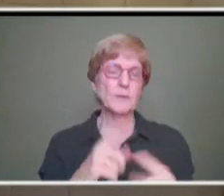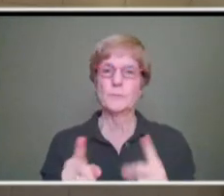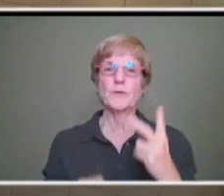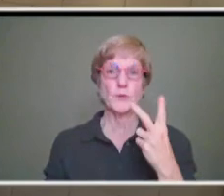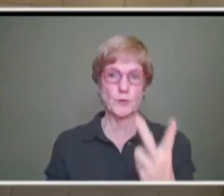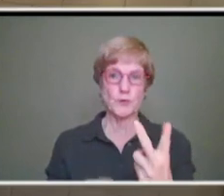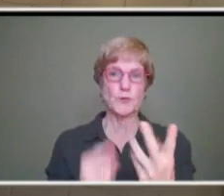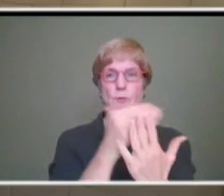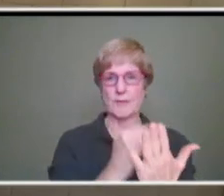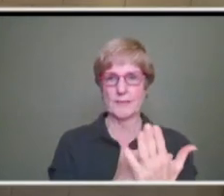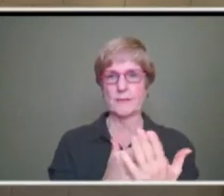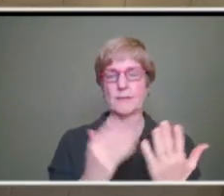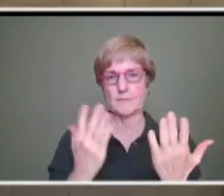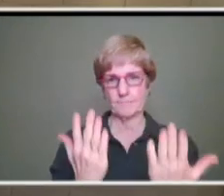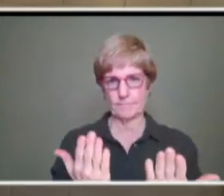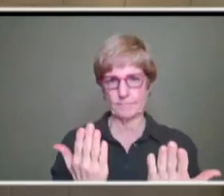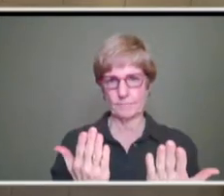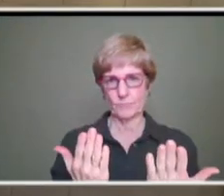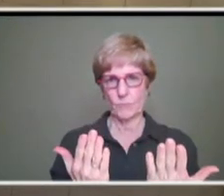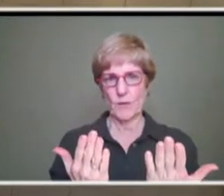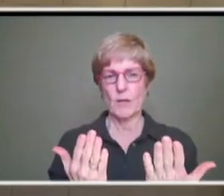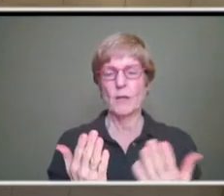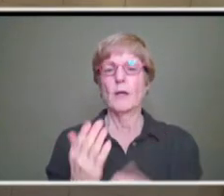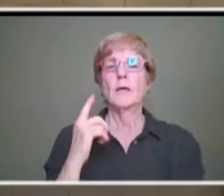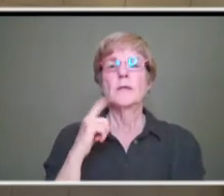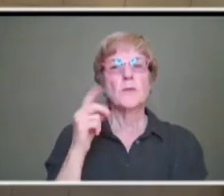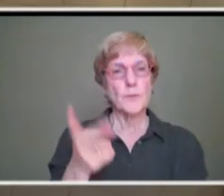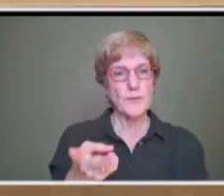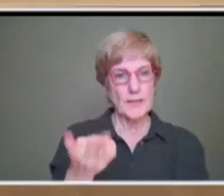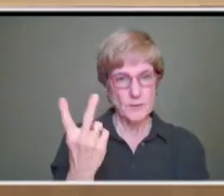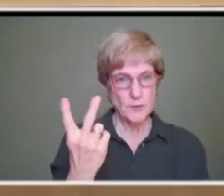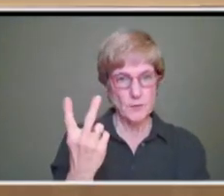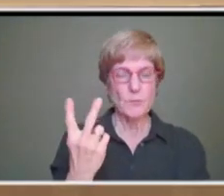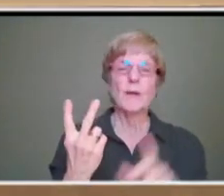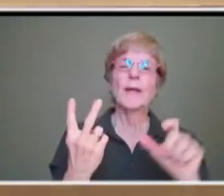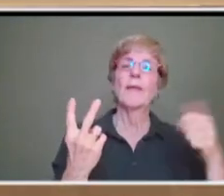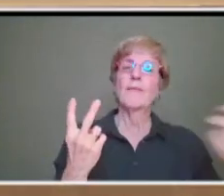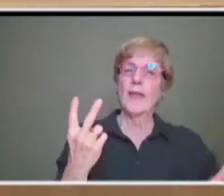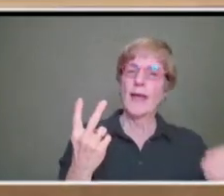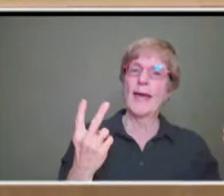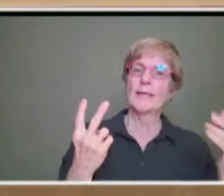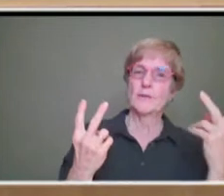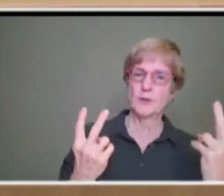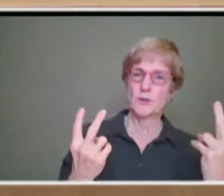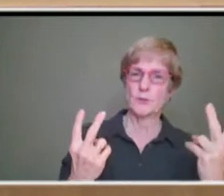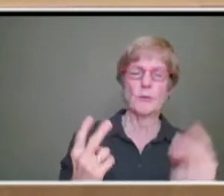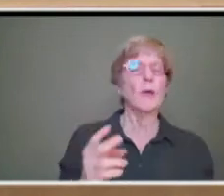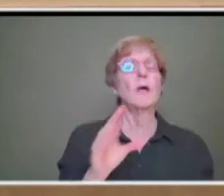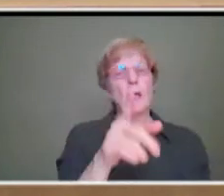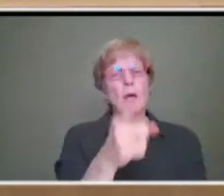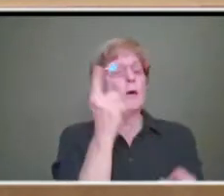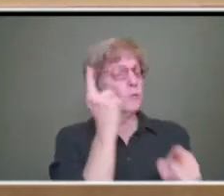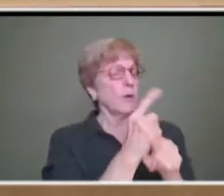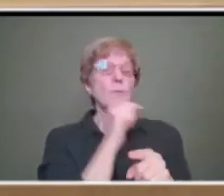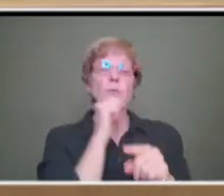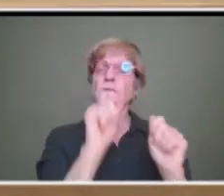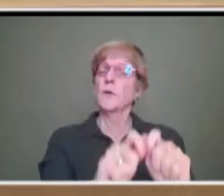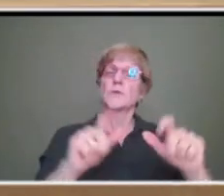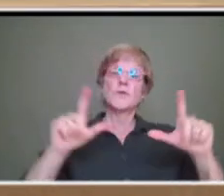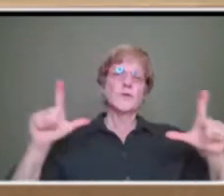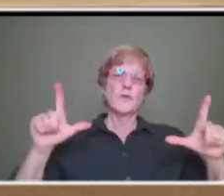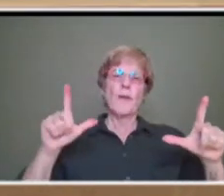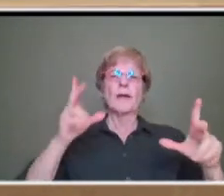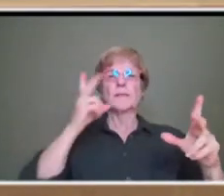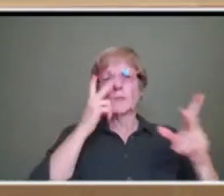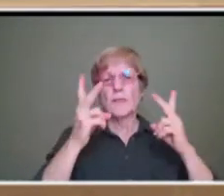are listed yeah I don't know typically I think these two and those are the other ones yeah I don't think we zoom out as far on those that we typically tend to